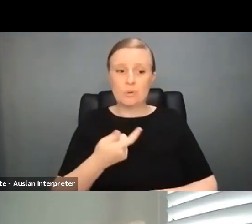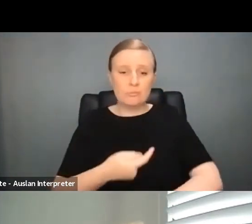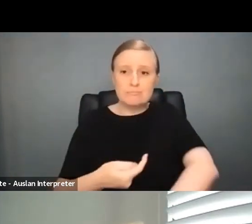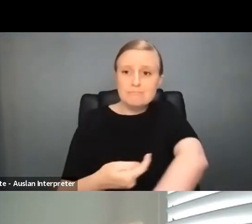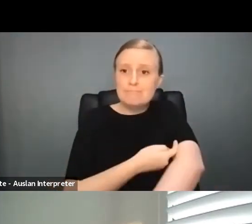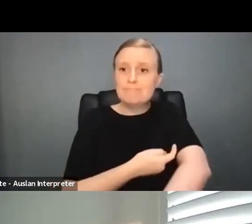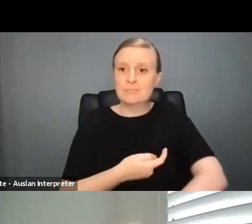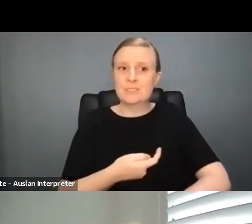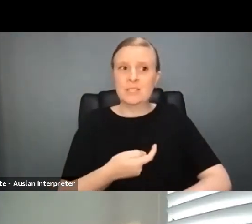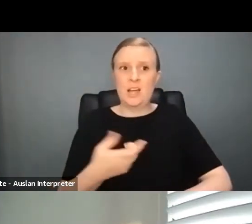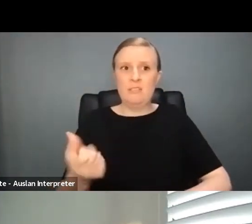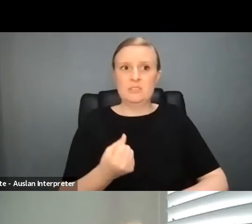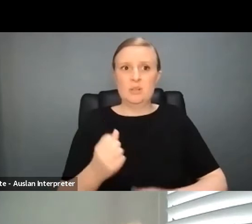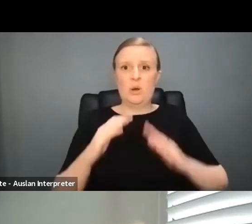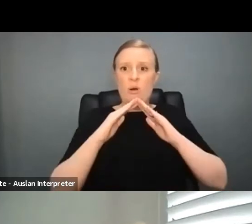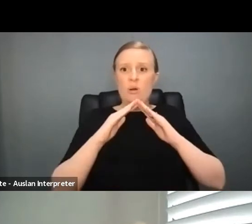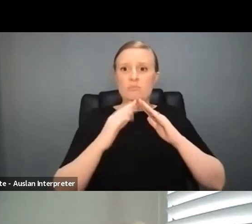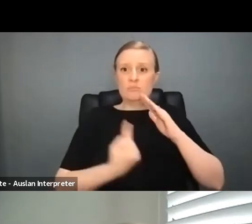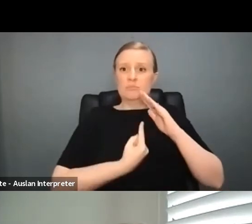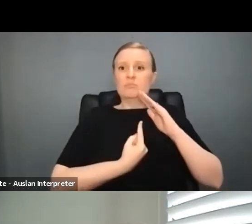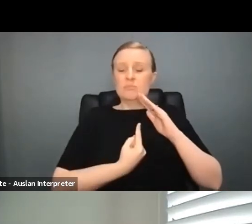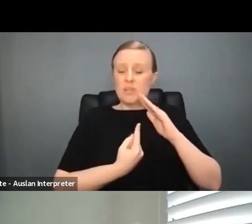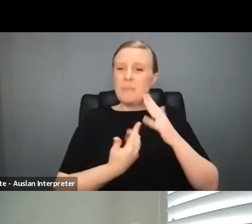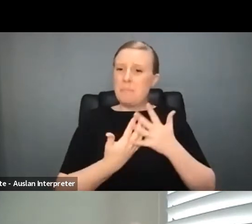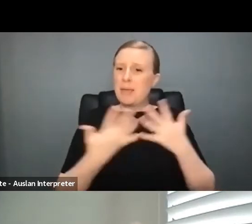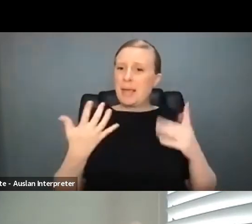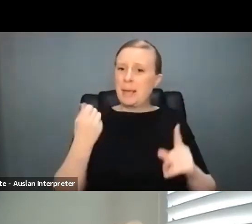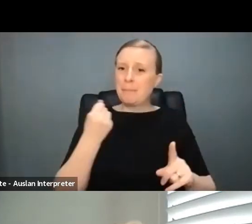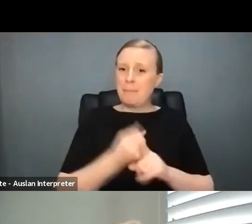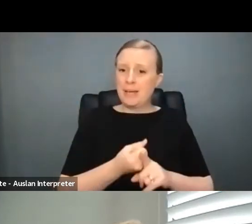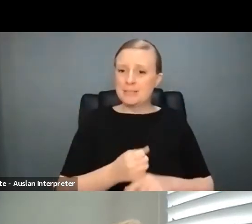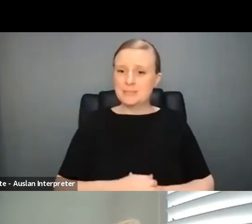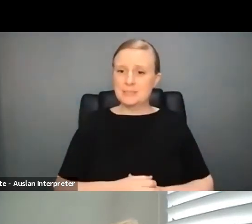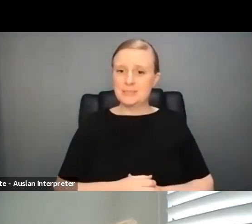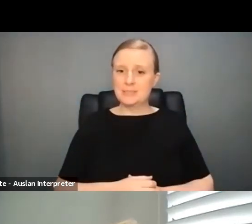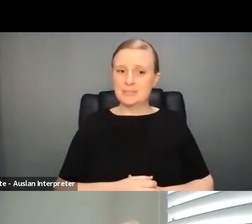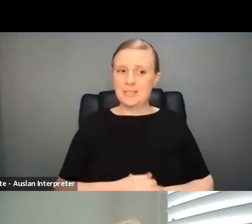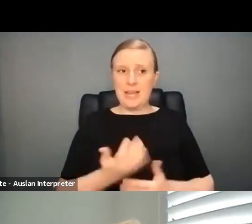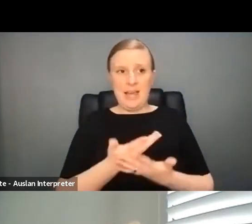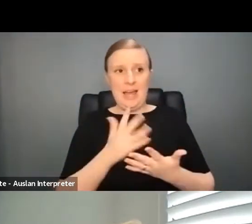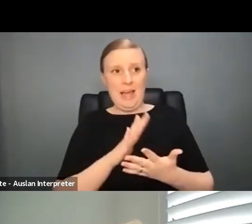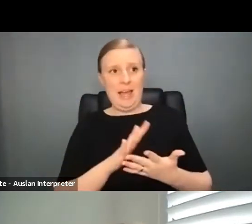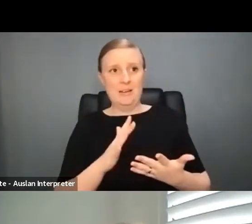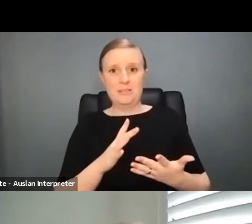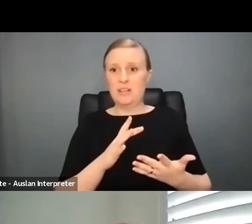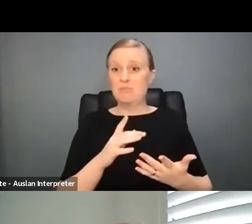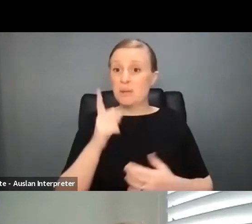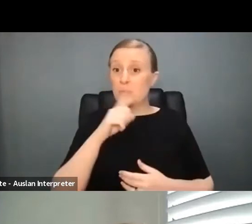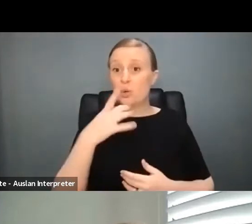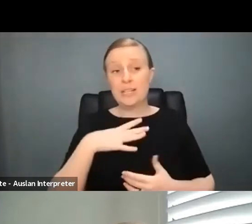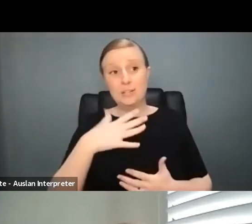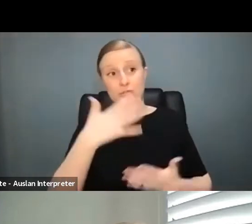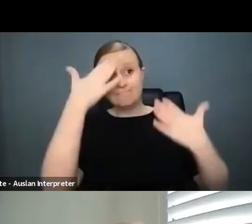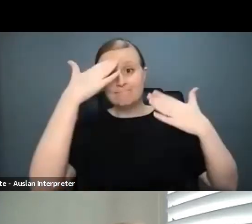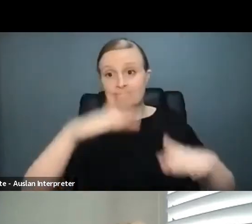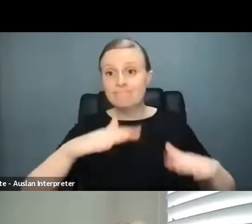the differences in how people can access drug treatment services like residential rehabilitation. Some have